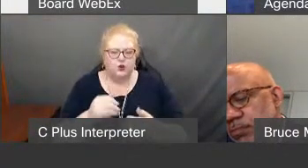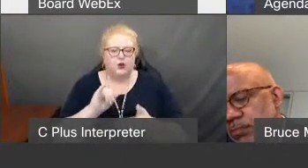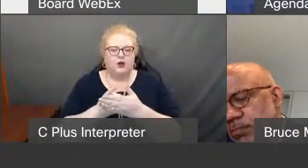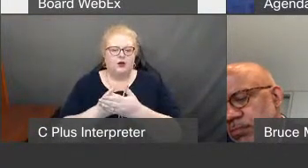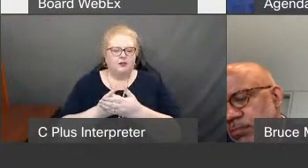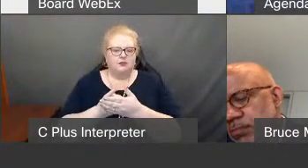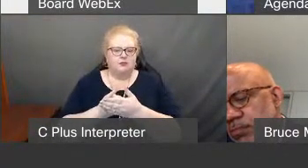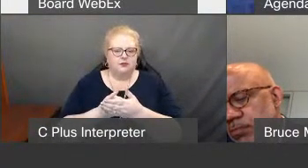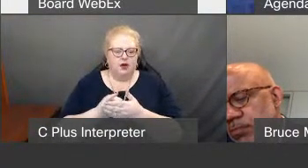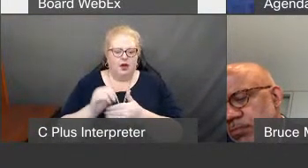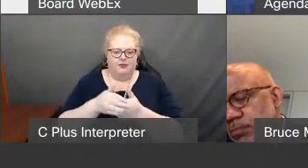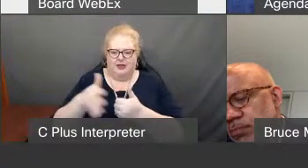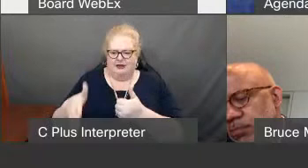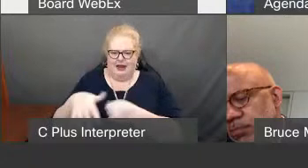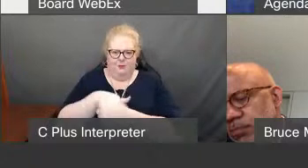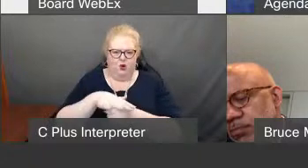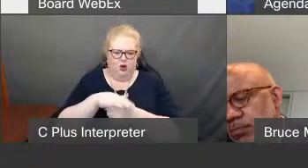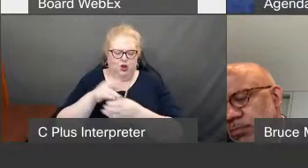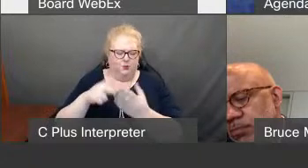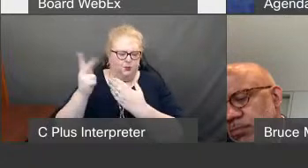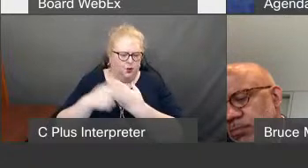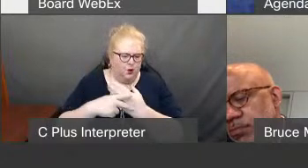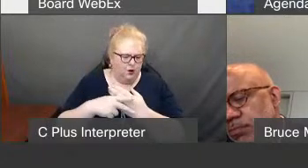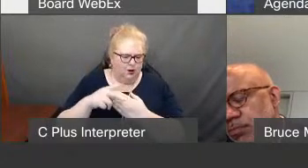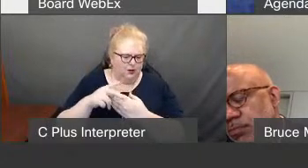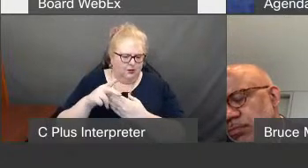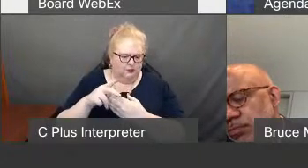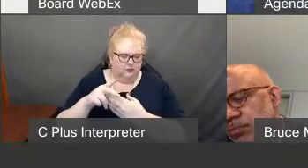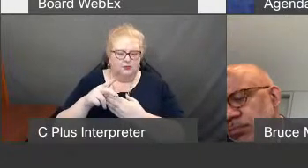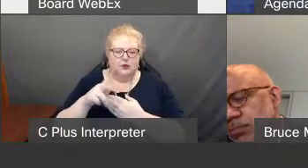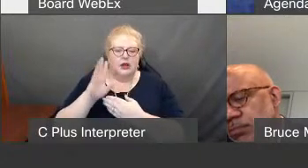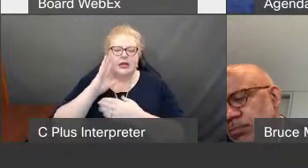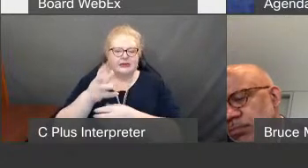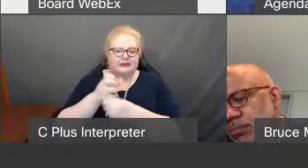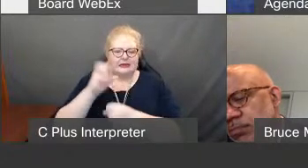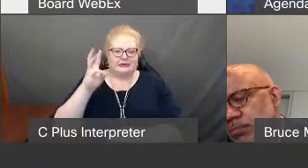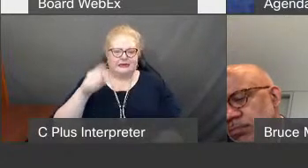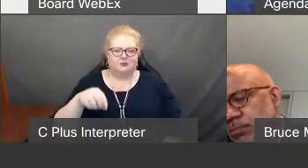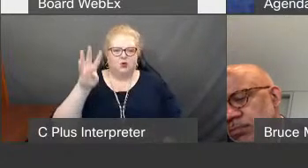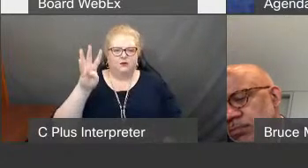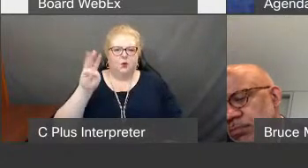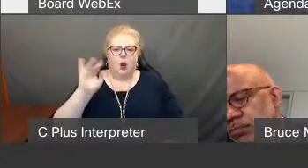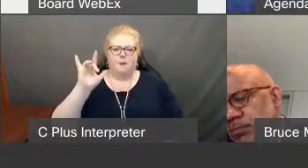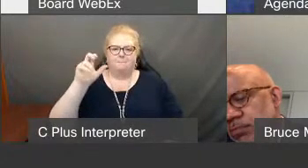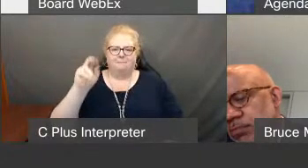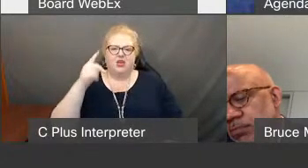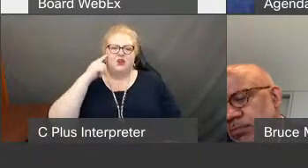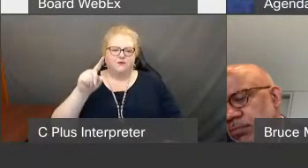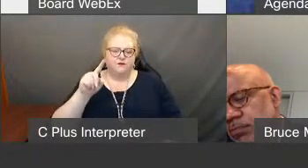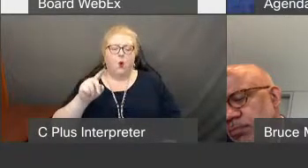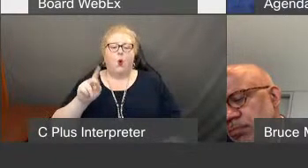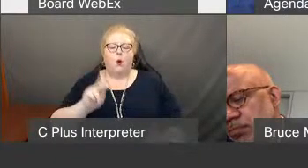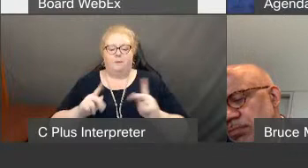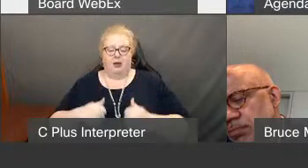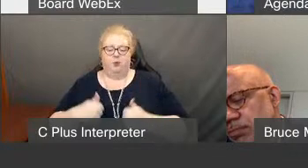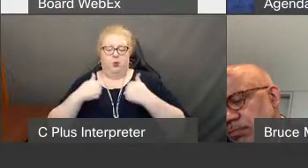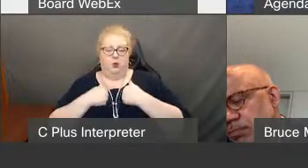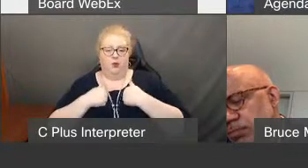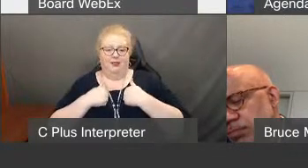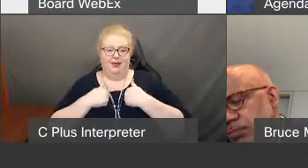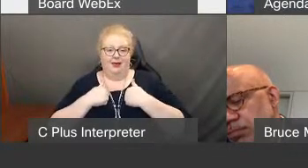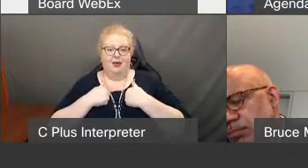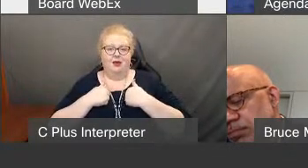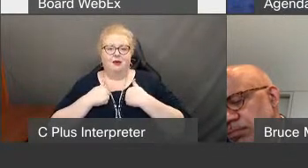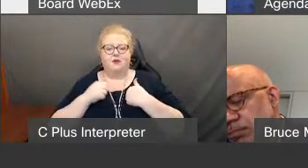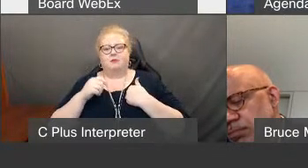is getting somewhere around $2.67 million specifically for residents experiencing homelessness as well. The state, I believe,